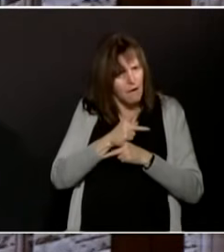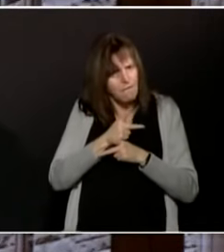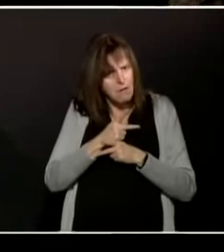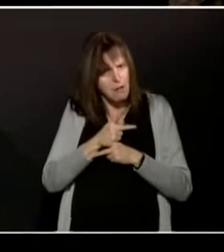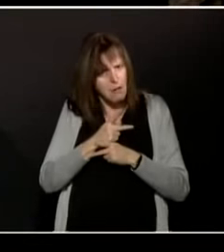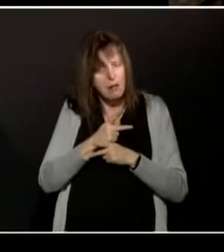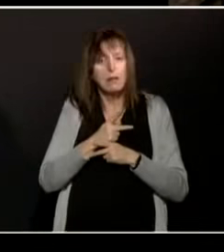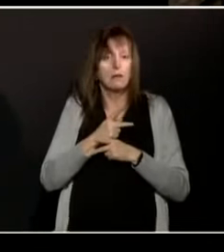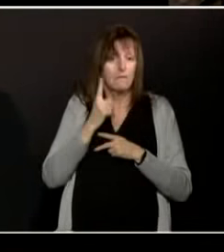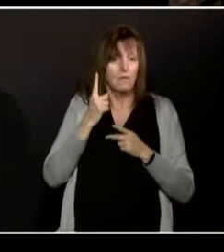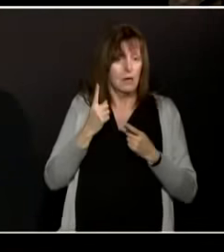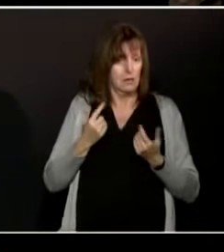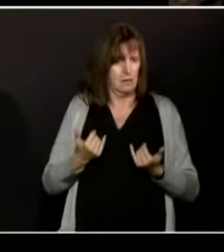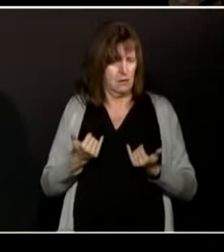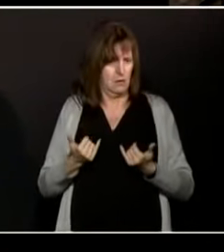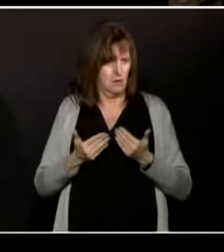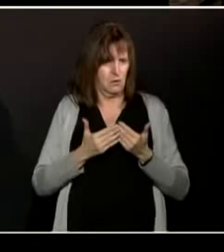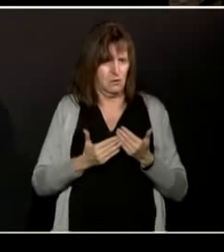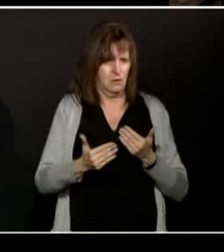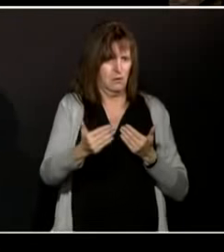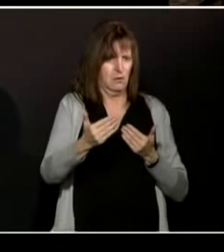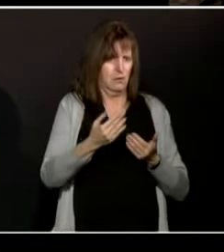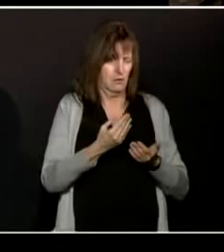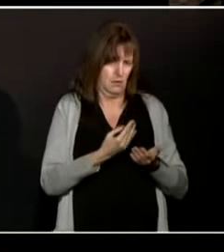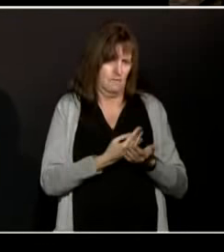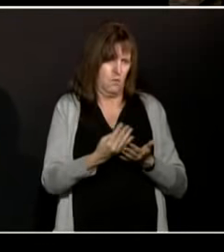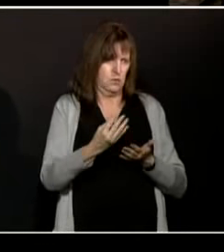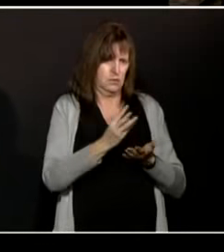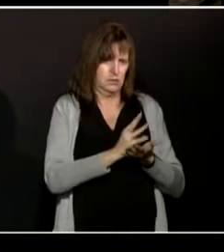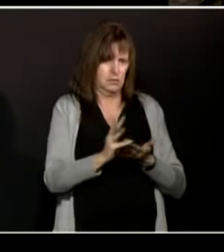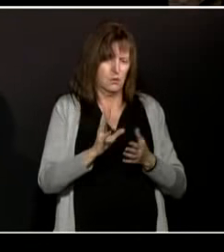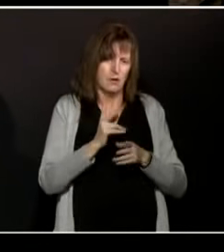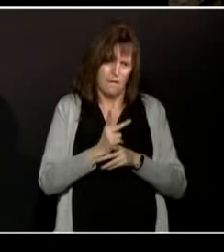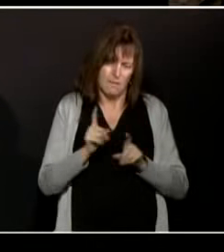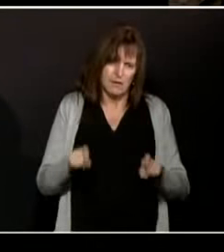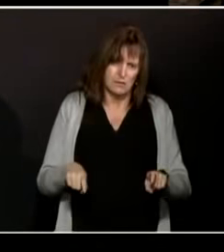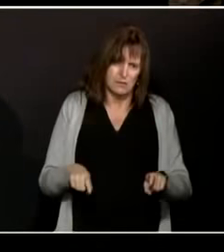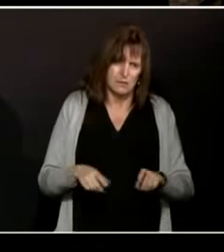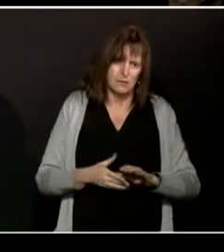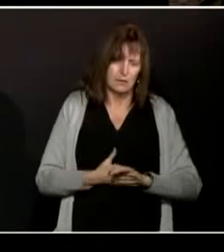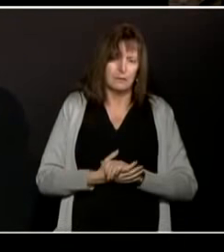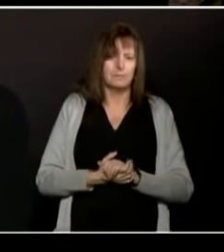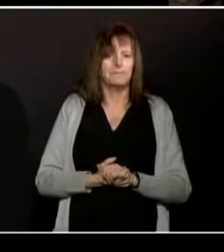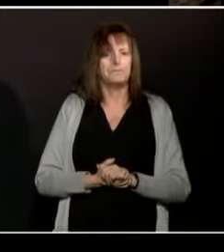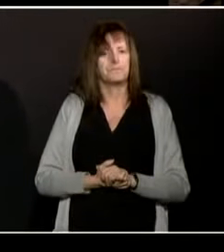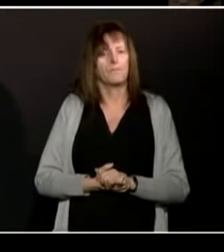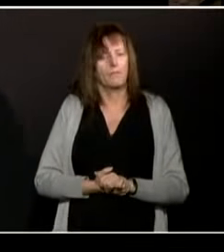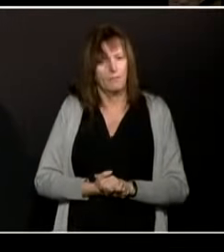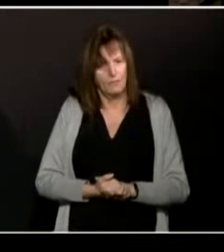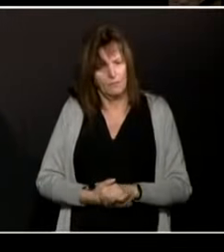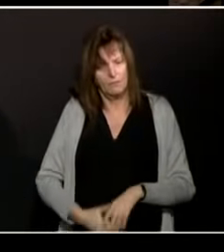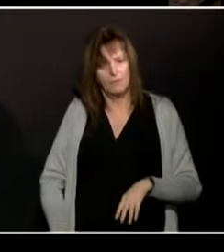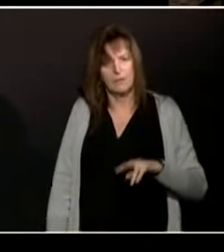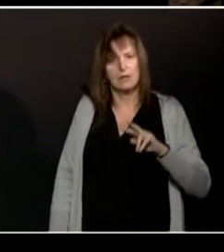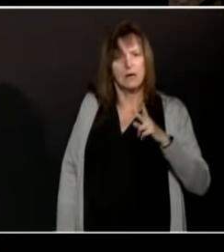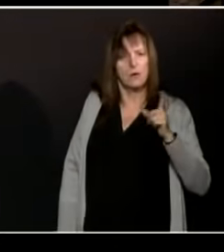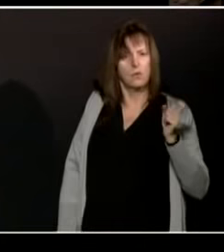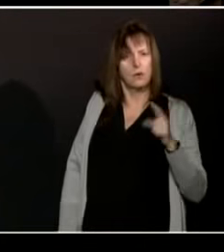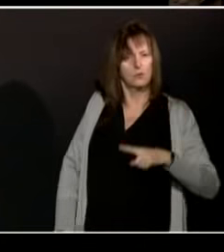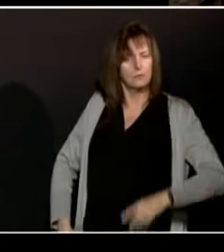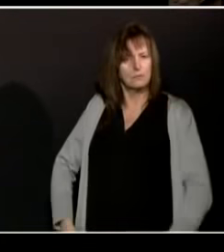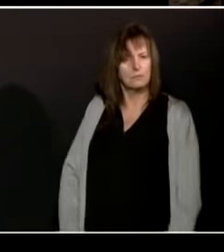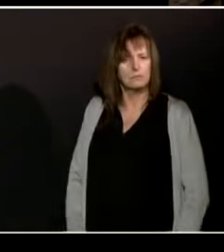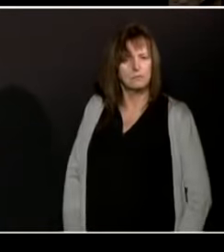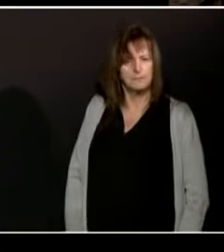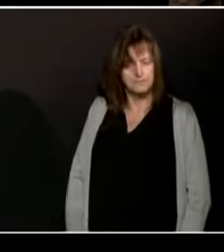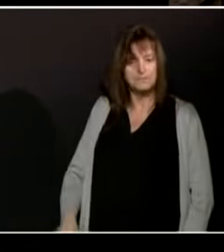especially. Follow up. Yeah, thanks so much for that, Doctor. Dr. Brown, you alluded to Thunder Bay being an area